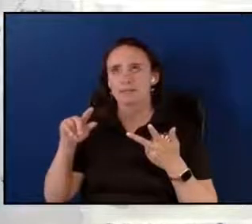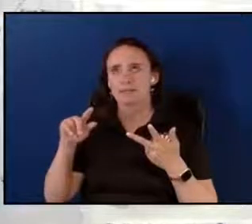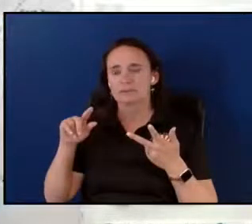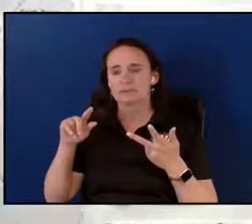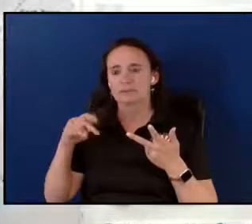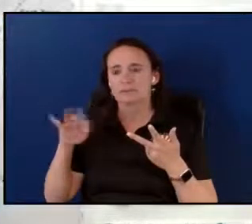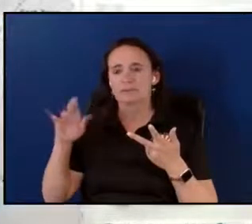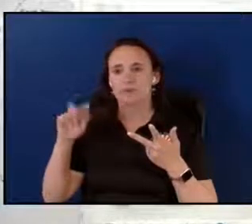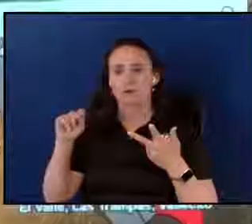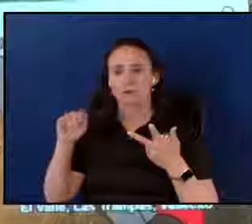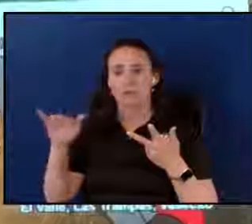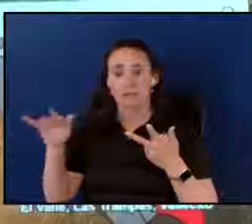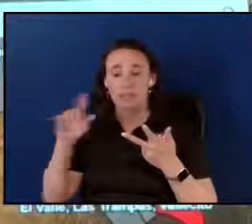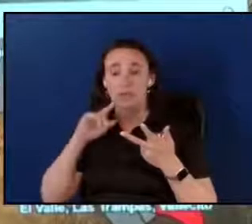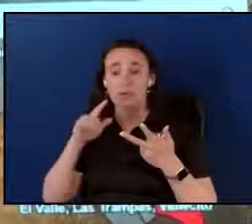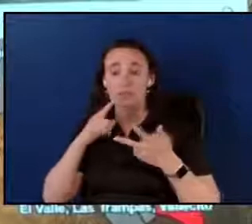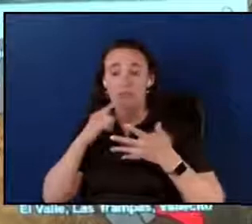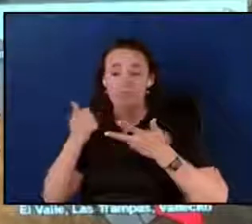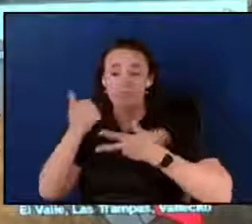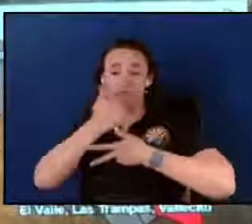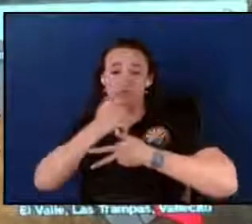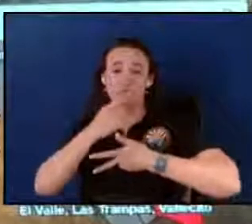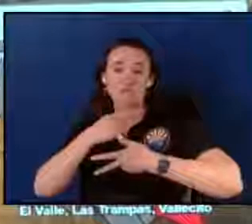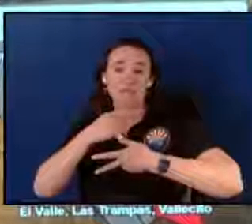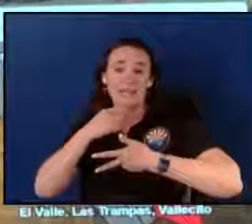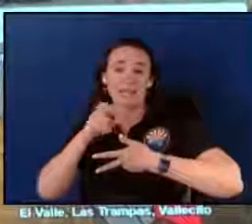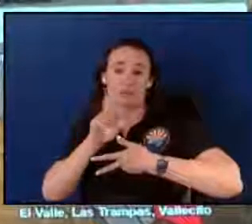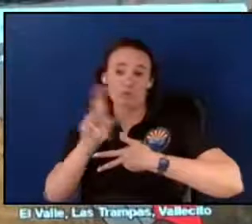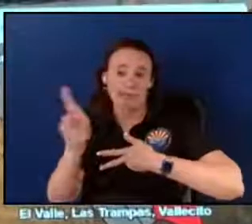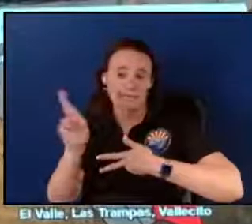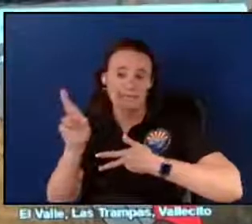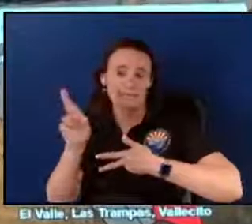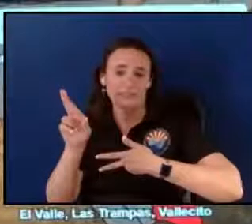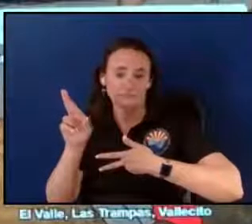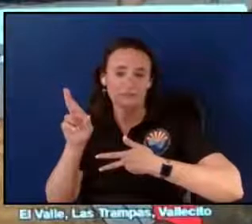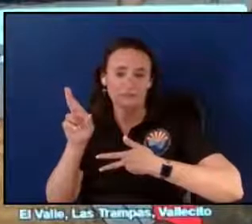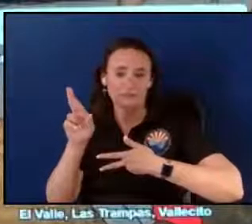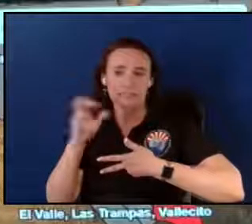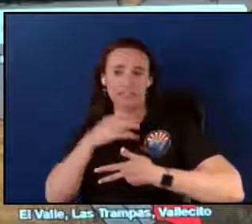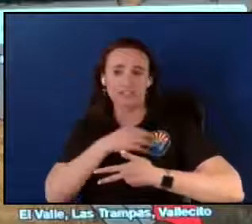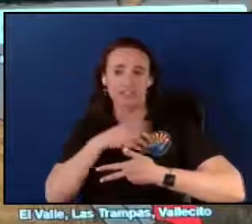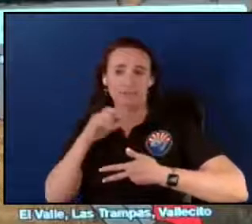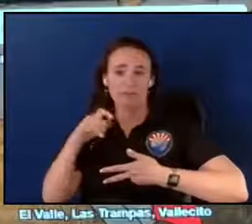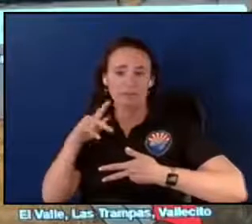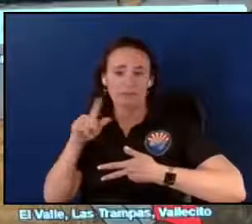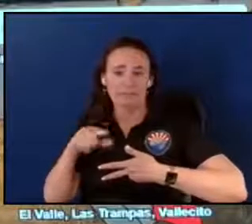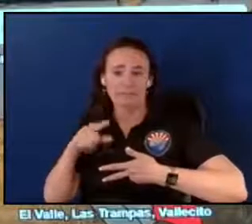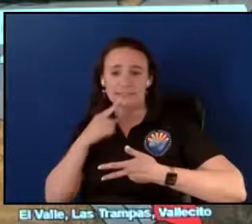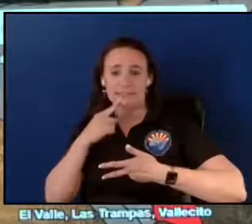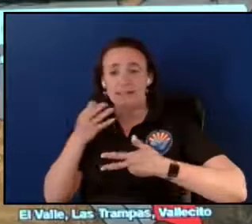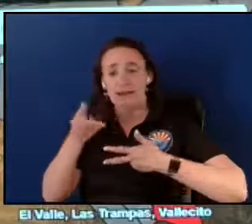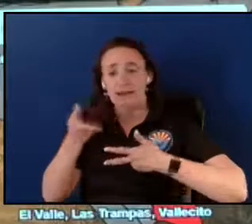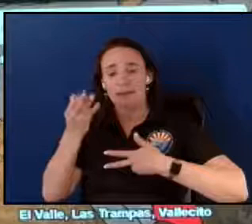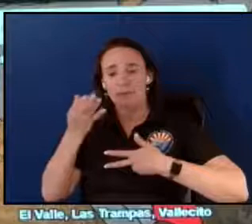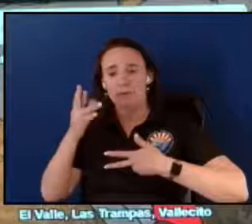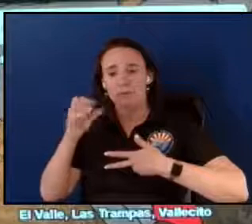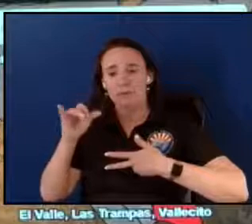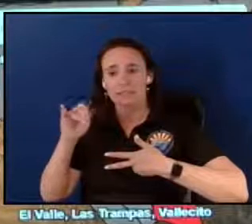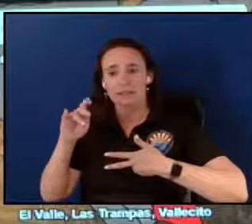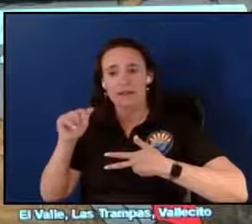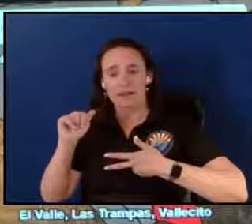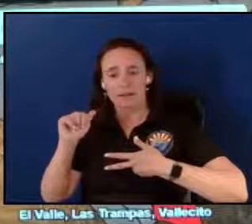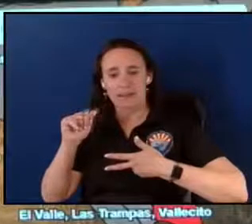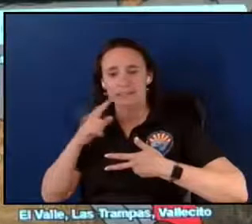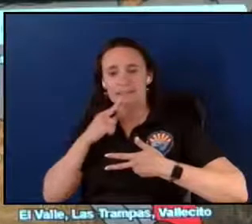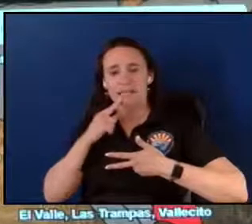be to the ready status. Like Sheriff Lopez had stated, up in the Upper Rosada area as well has been changed to the